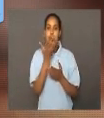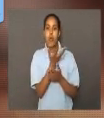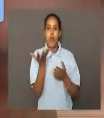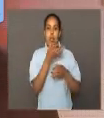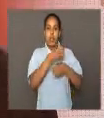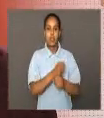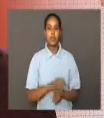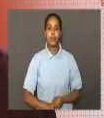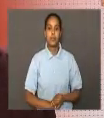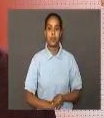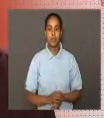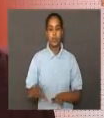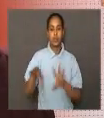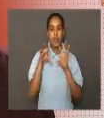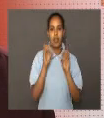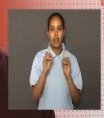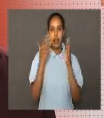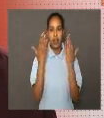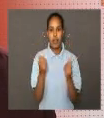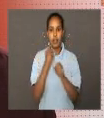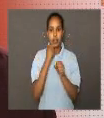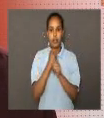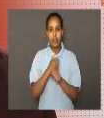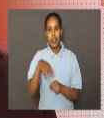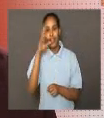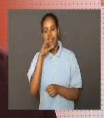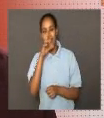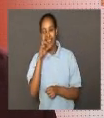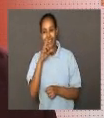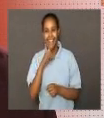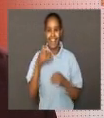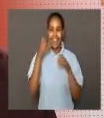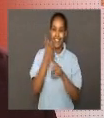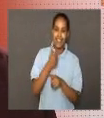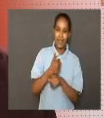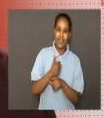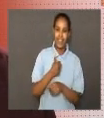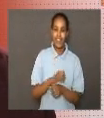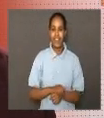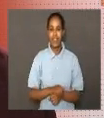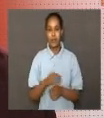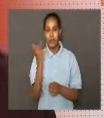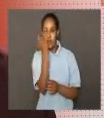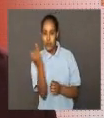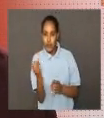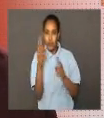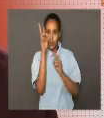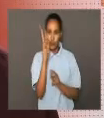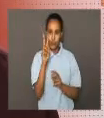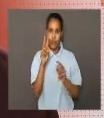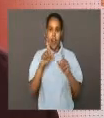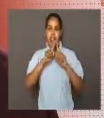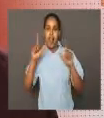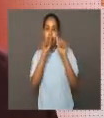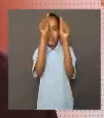components. Students, let us do a fun activity. Please draw a picture of two